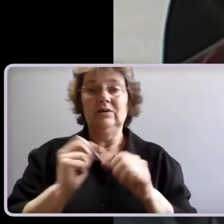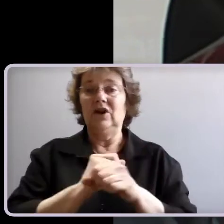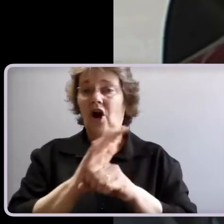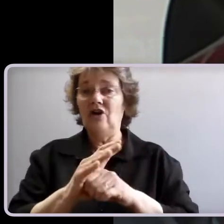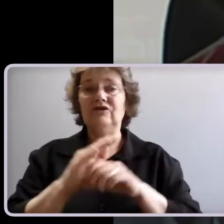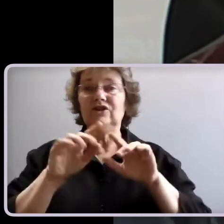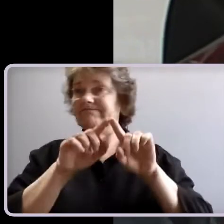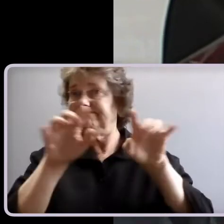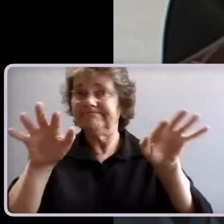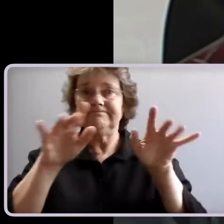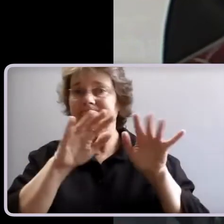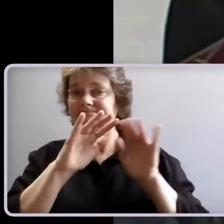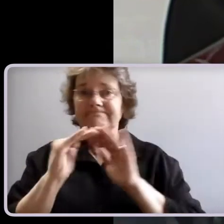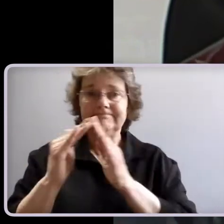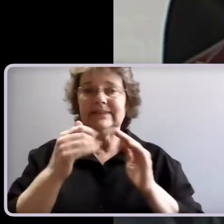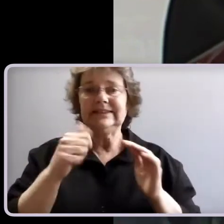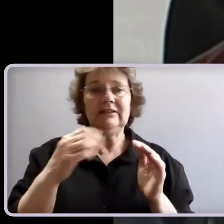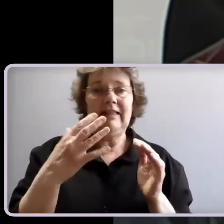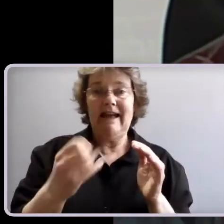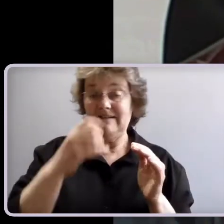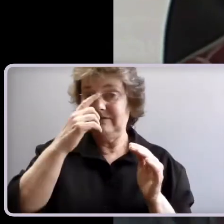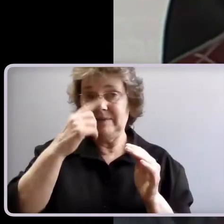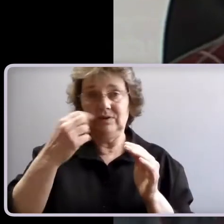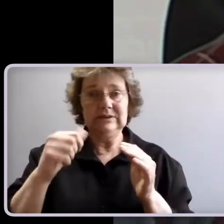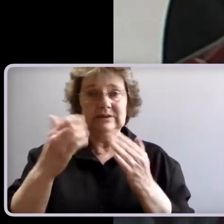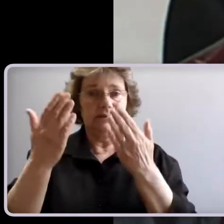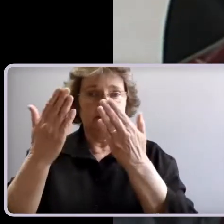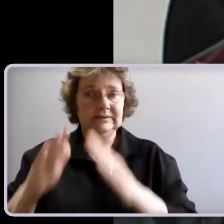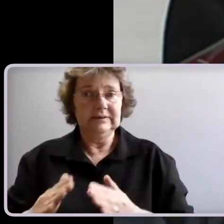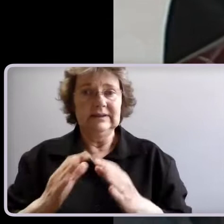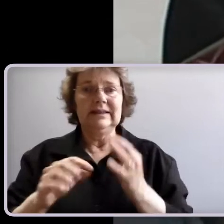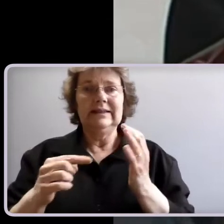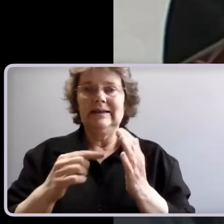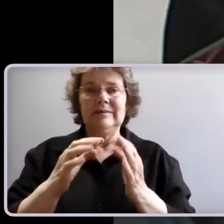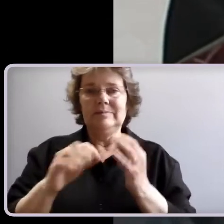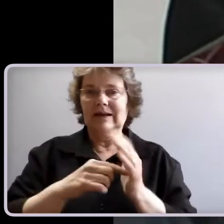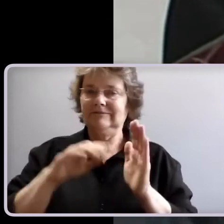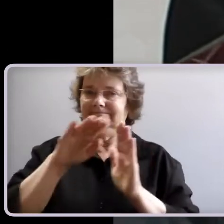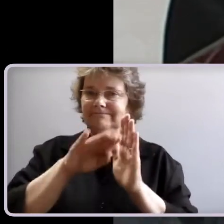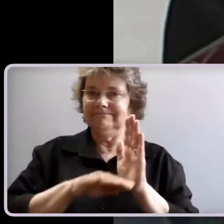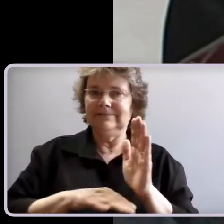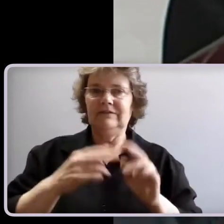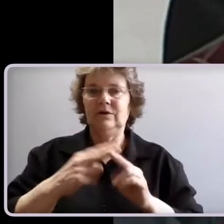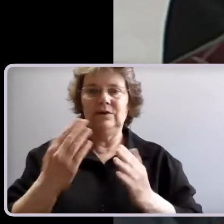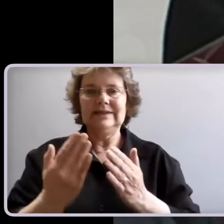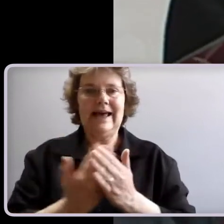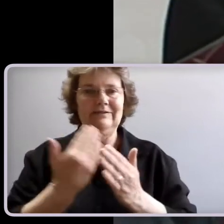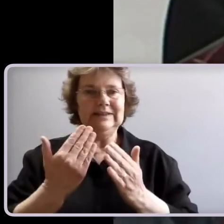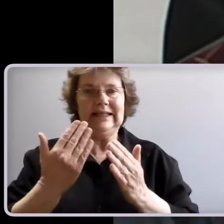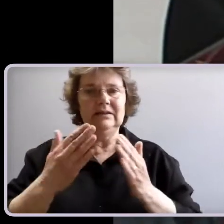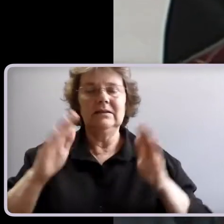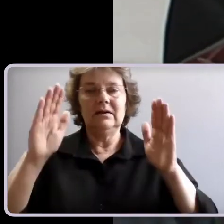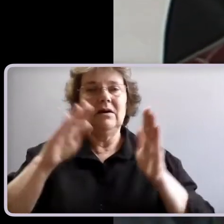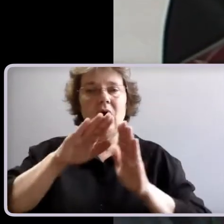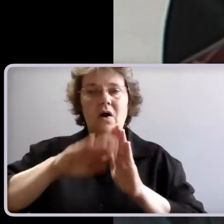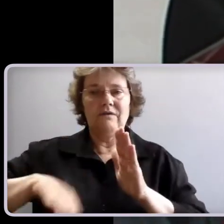us safe for the last few years have been wound back, and they're increasingly being wound back. At the same time, vaccines